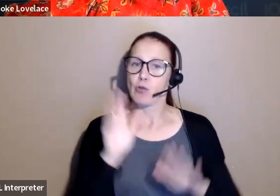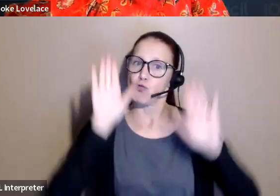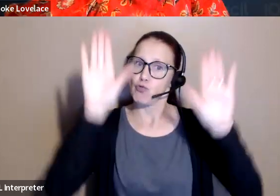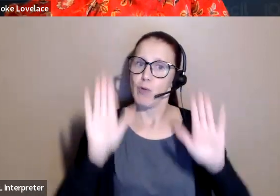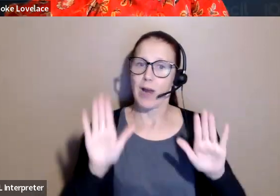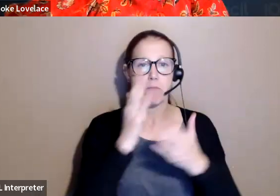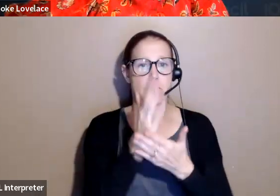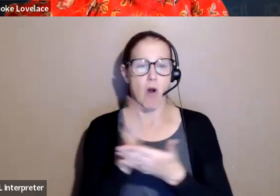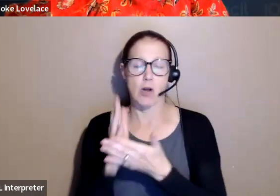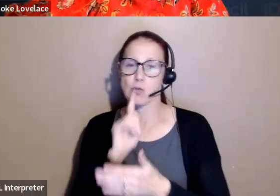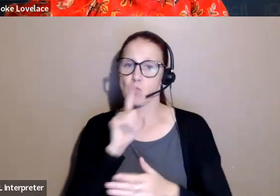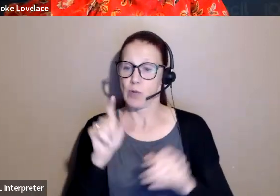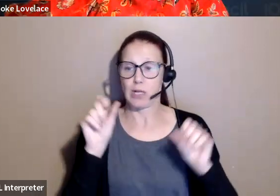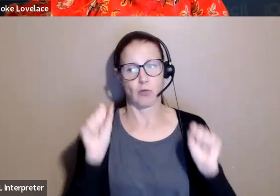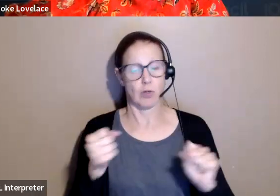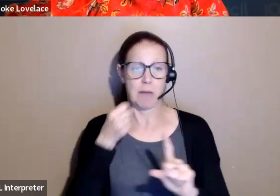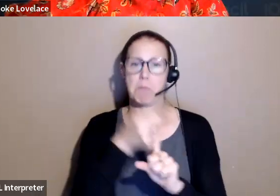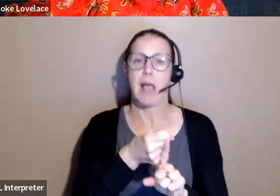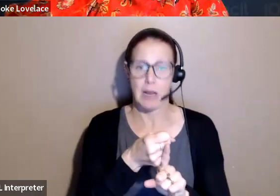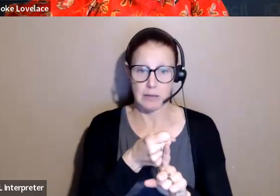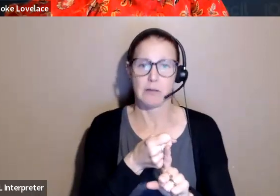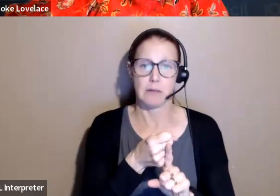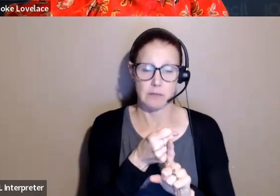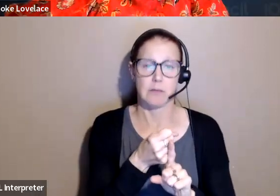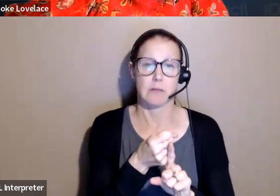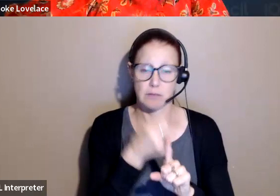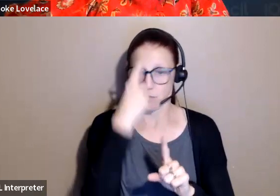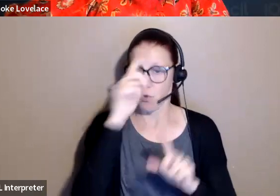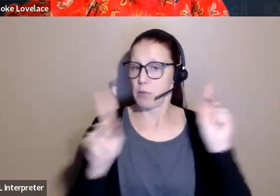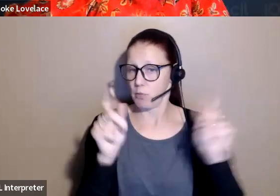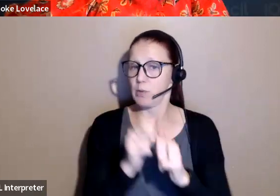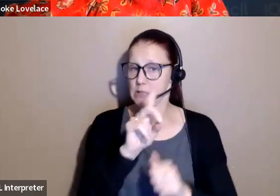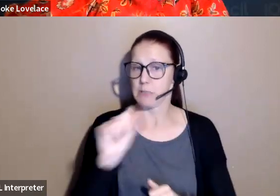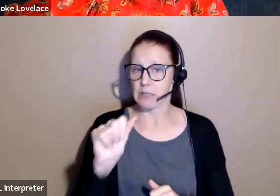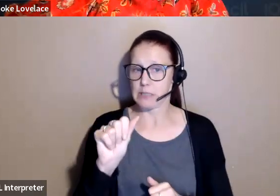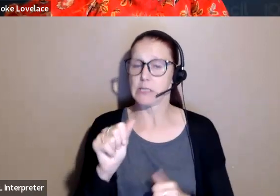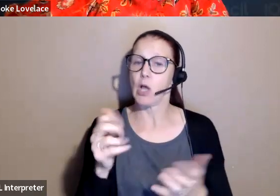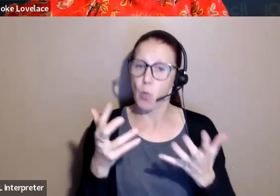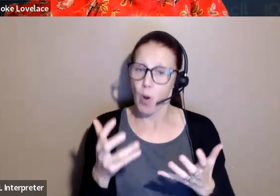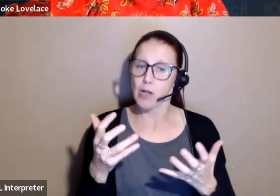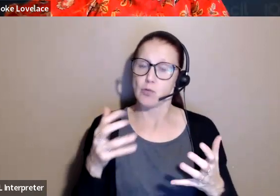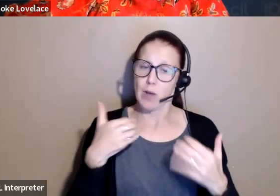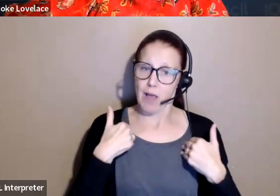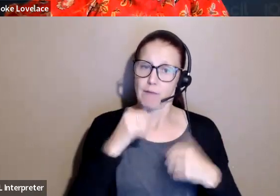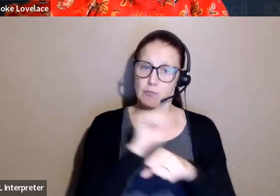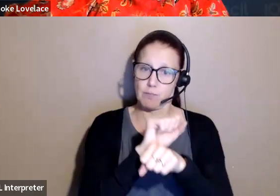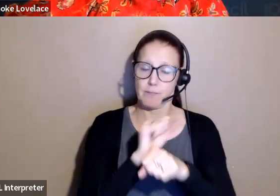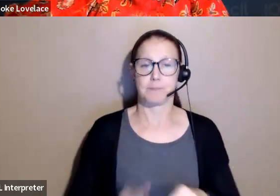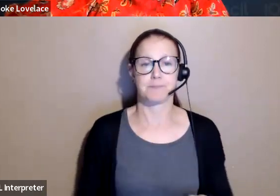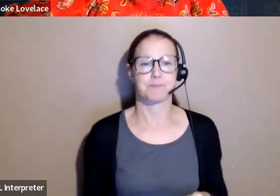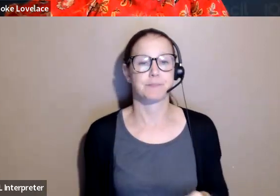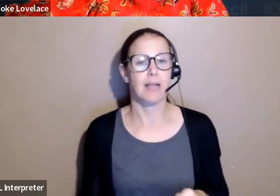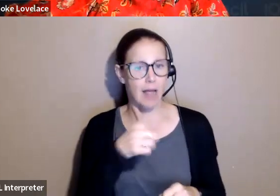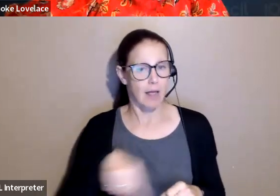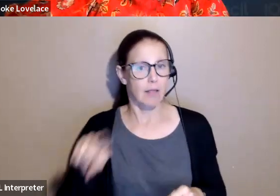in it that could really be impactful for people with disabilities who want to be employed. and who are